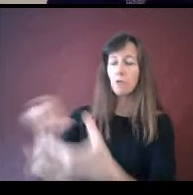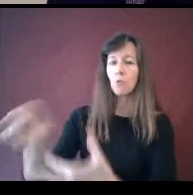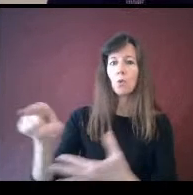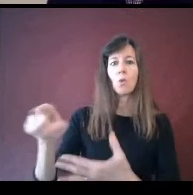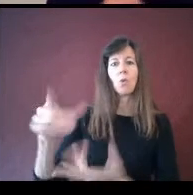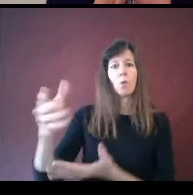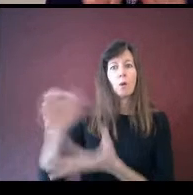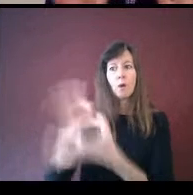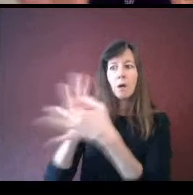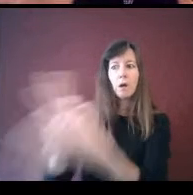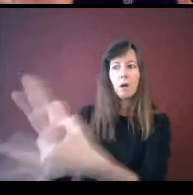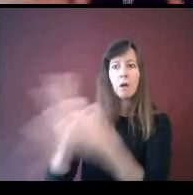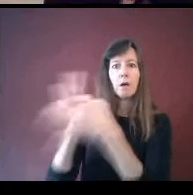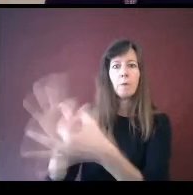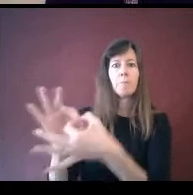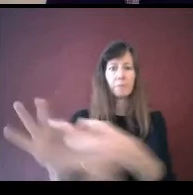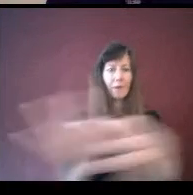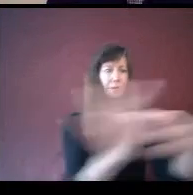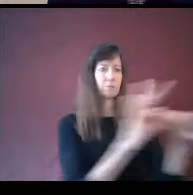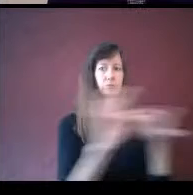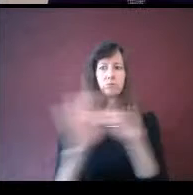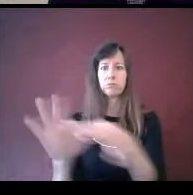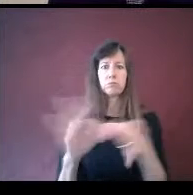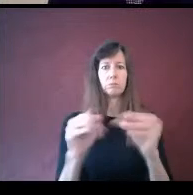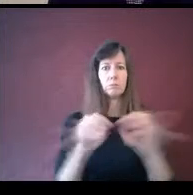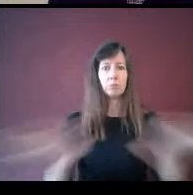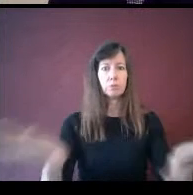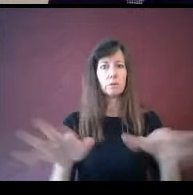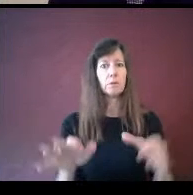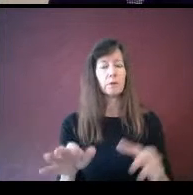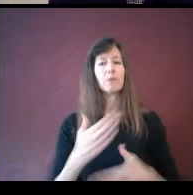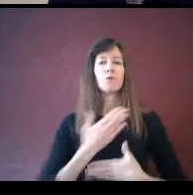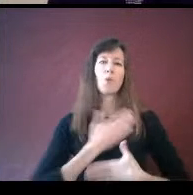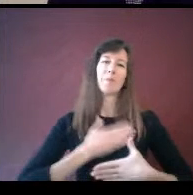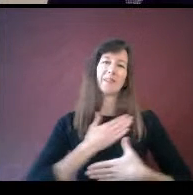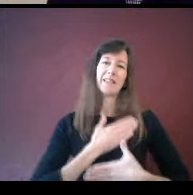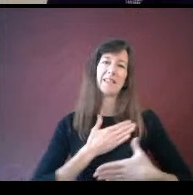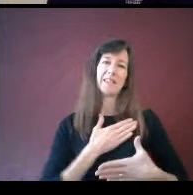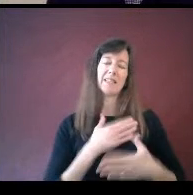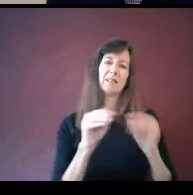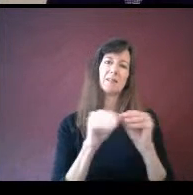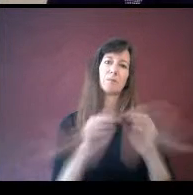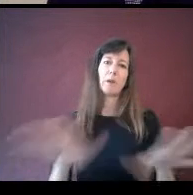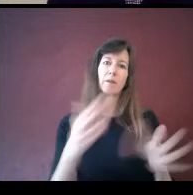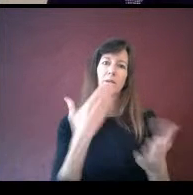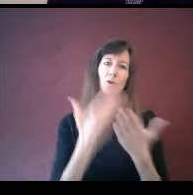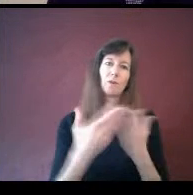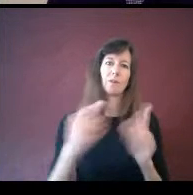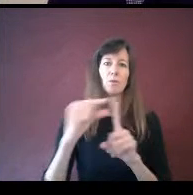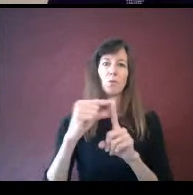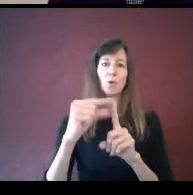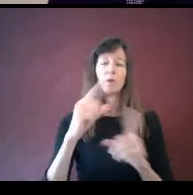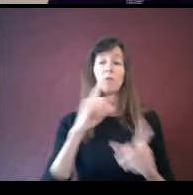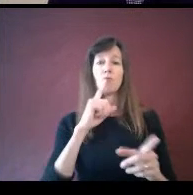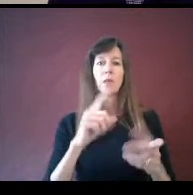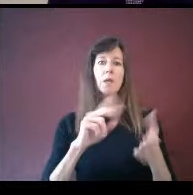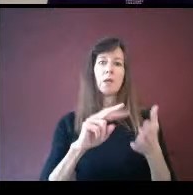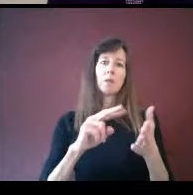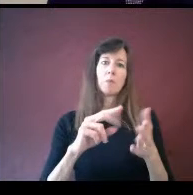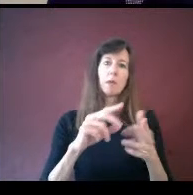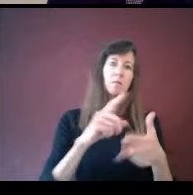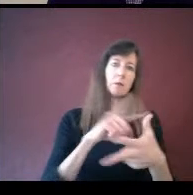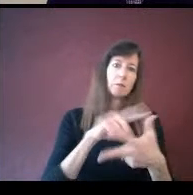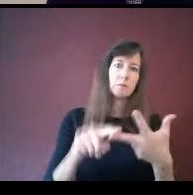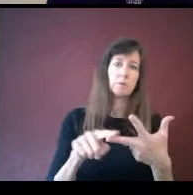be a spreader of that good word and those guidelines rather than, of course, COVID, to make a